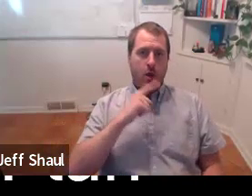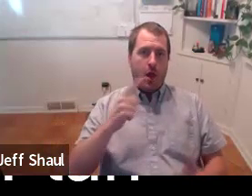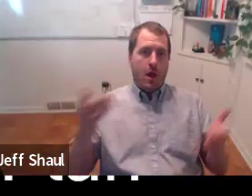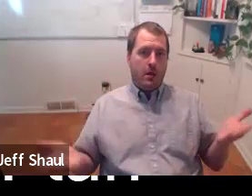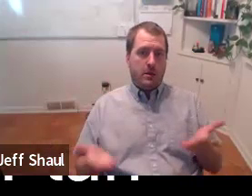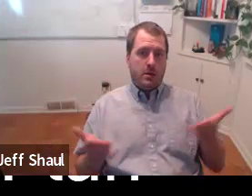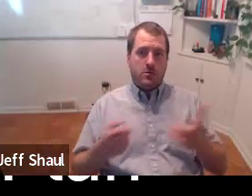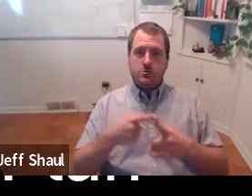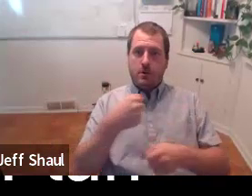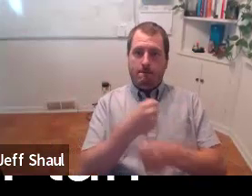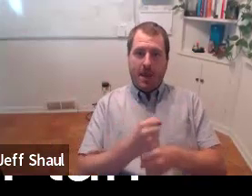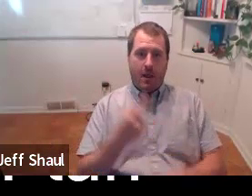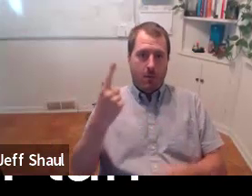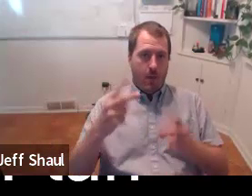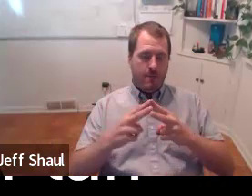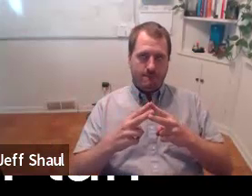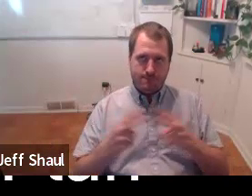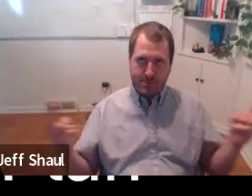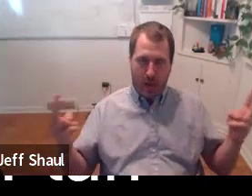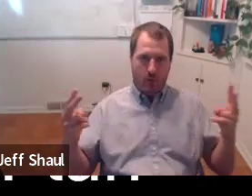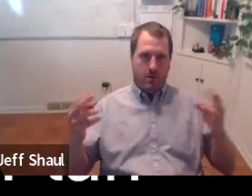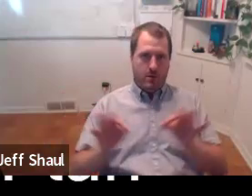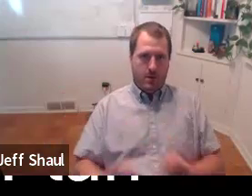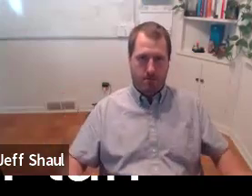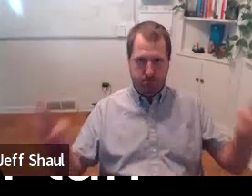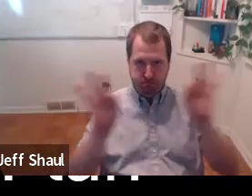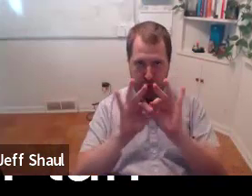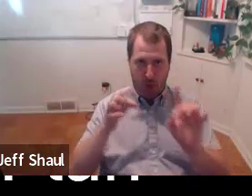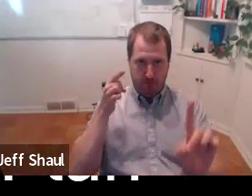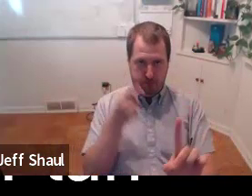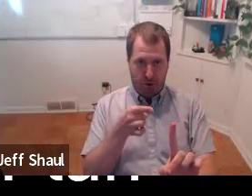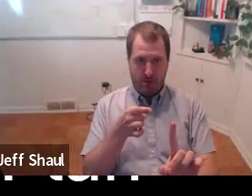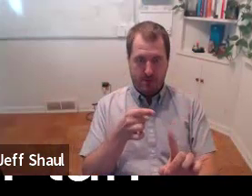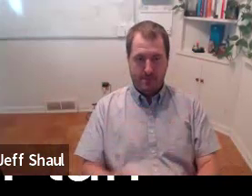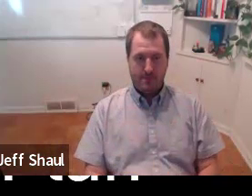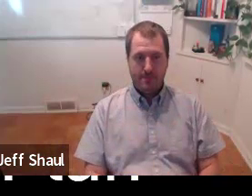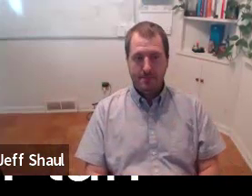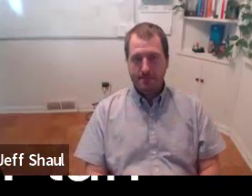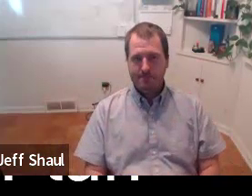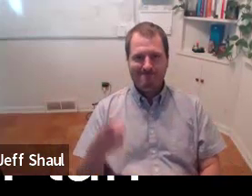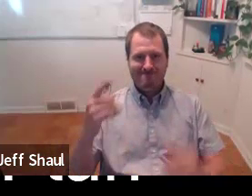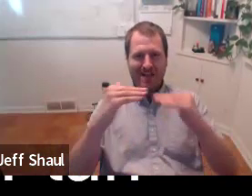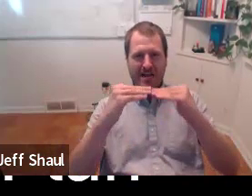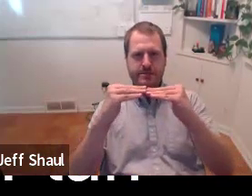Third, and finally, we are here to make one very important point.